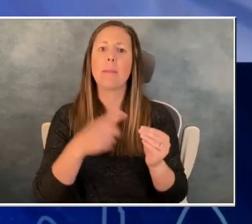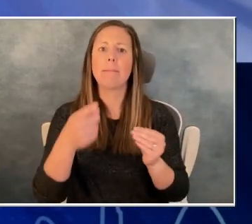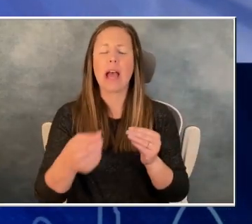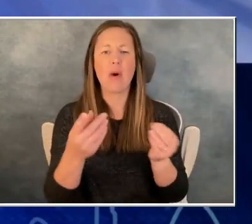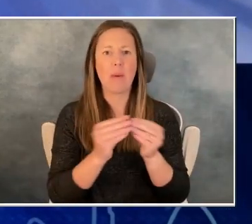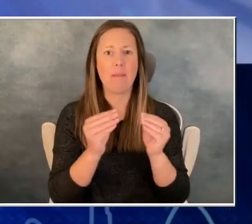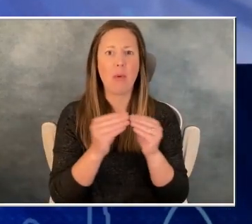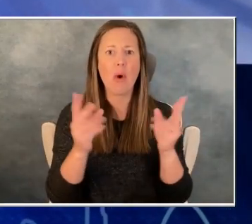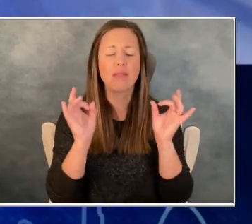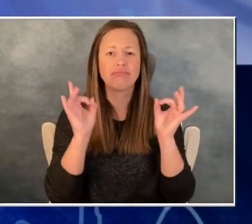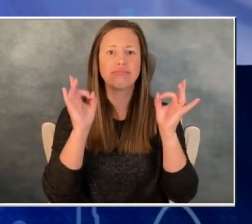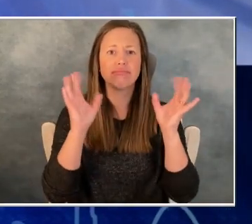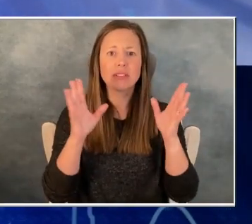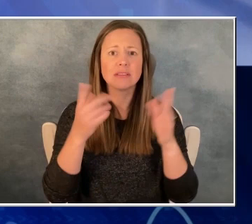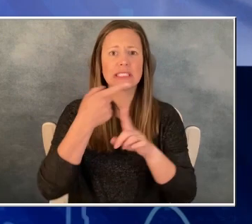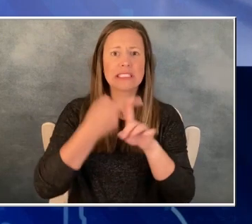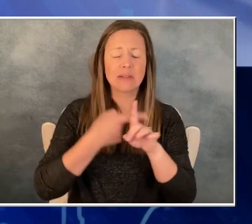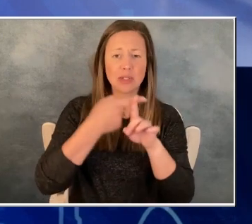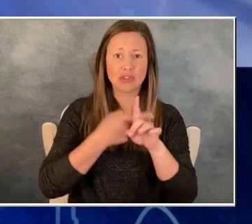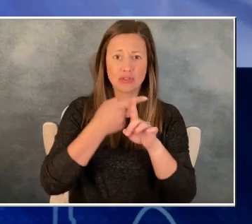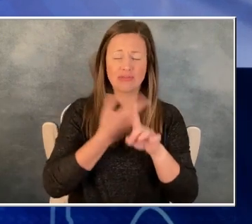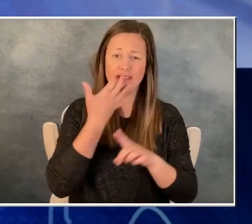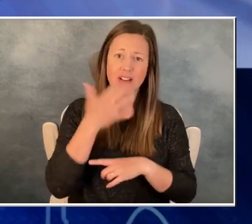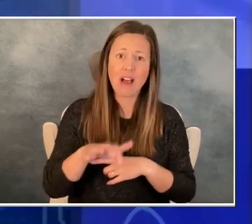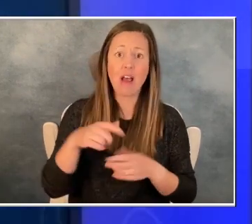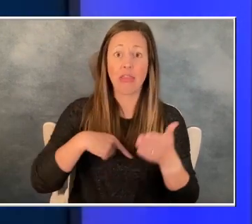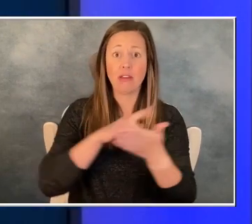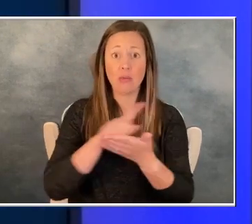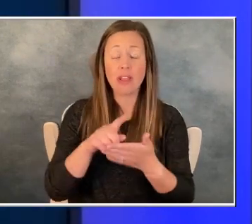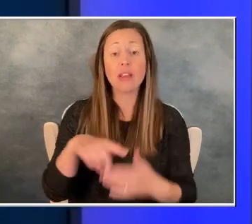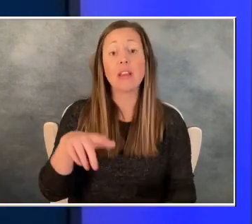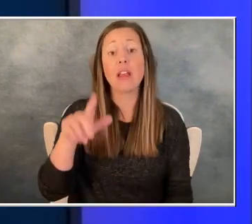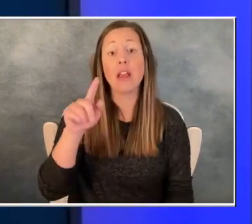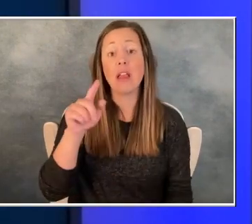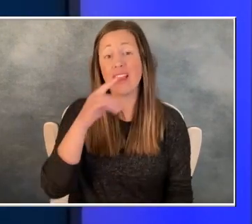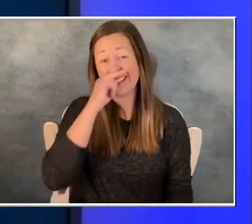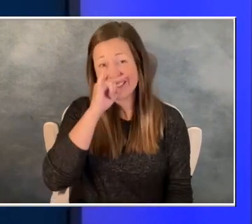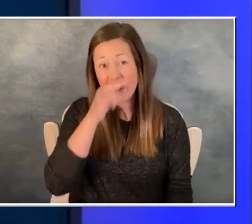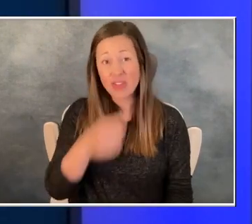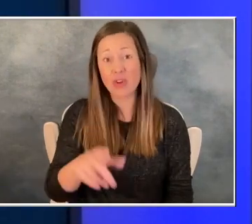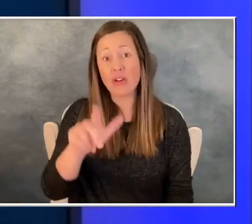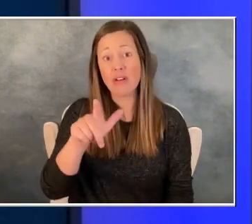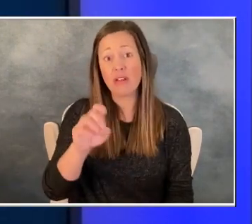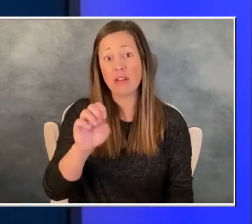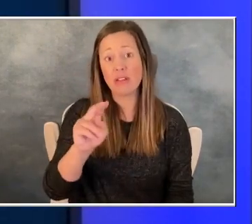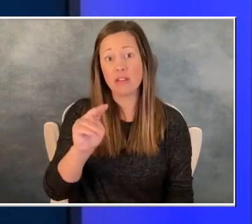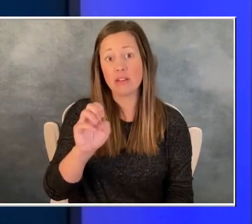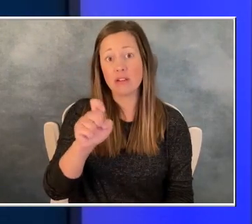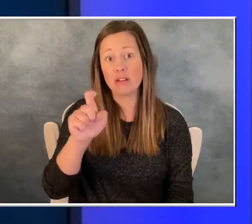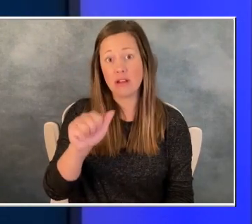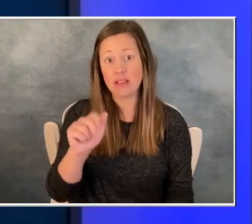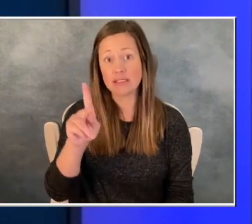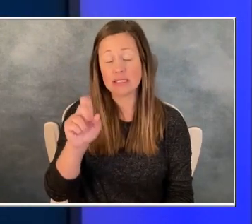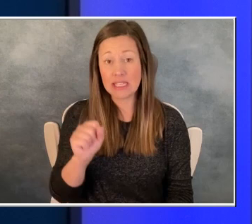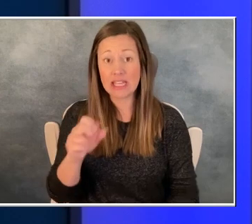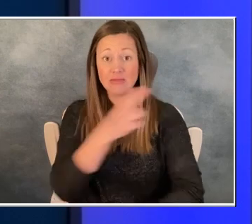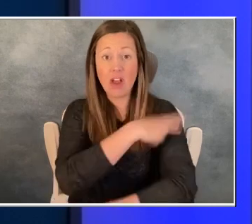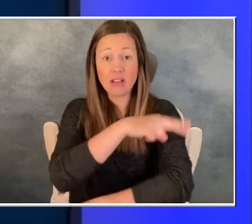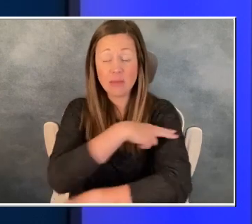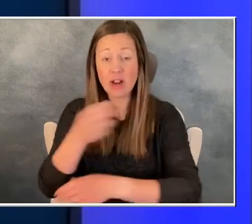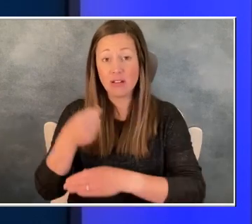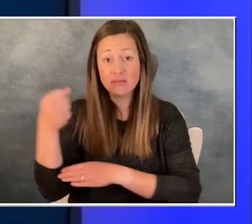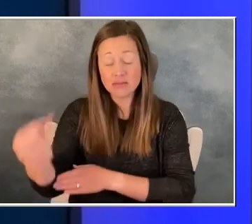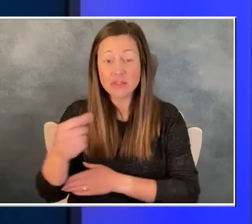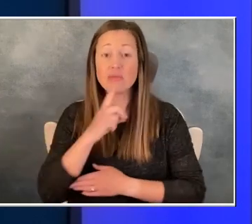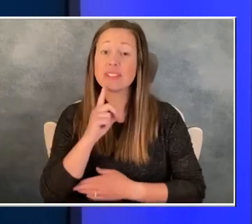be very dangerous. This week, a toddler in Lenexa, Kansas was hospitalized in critical condition after being